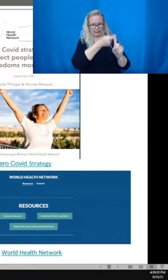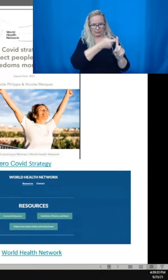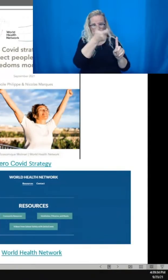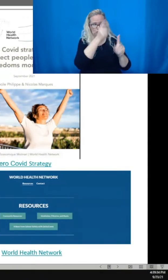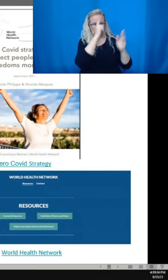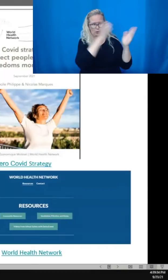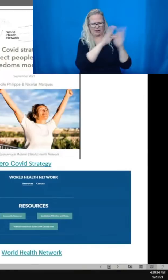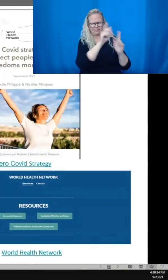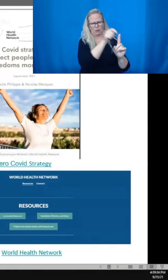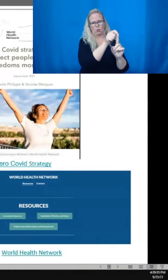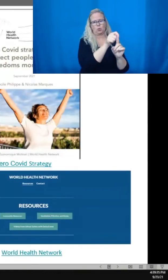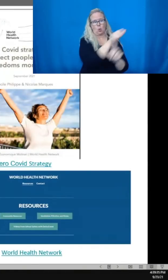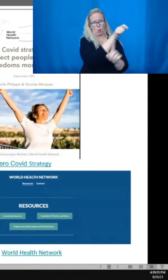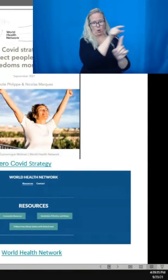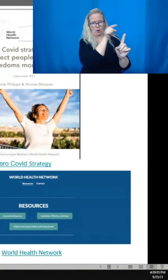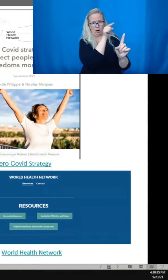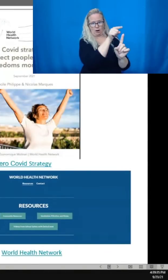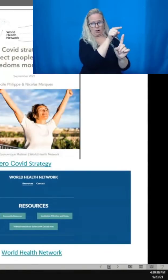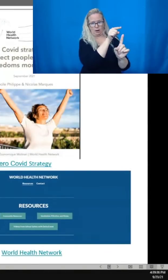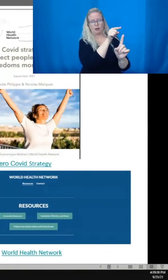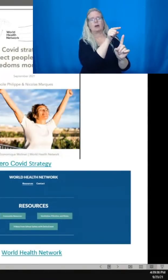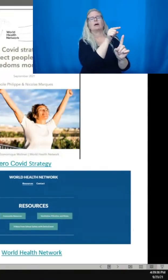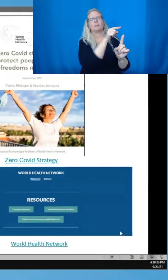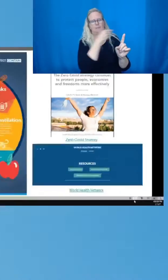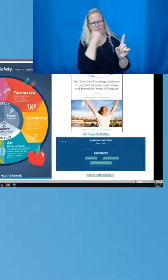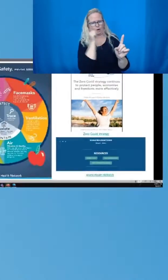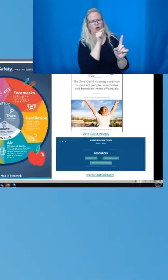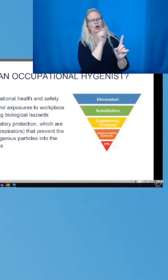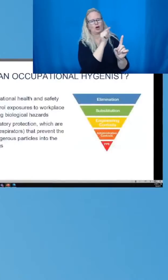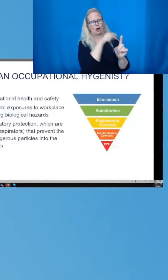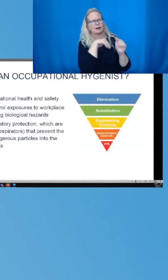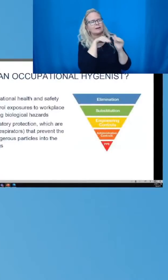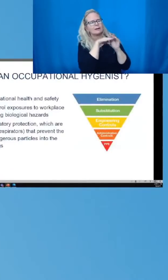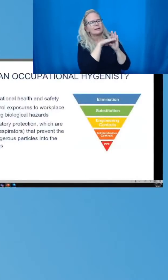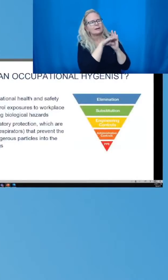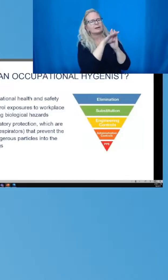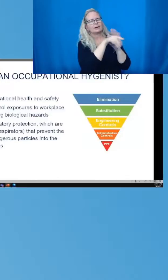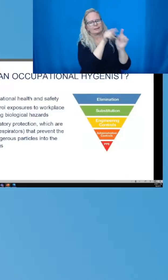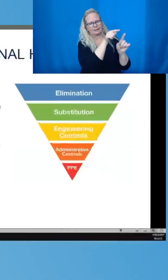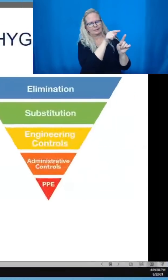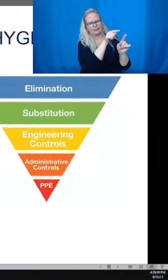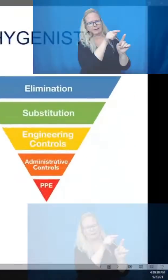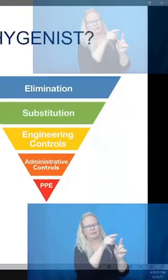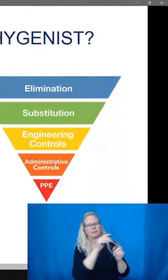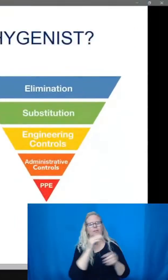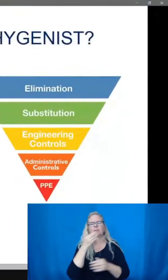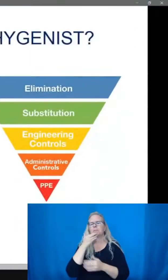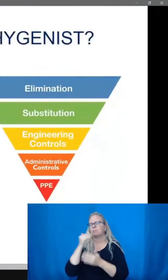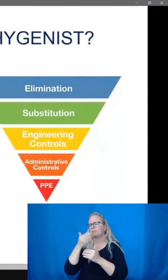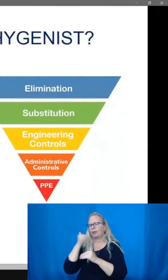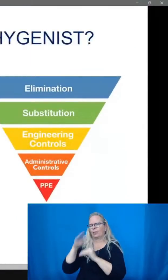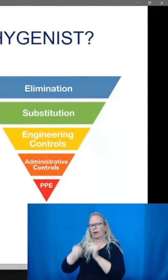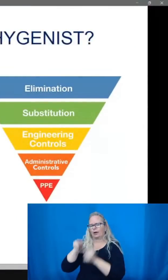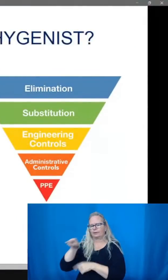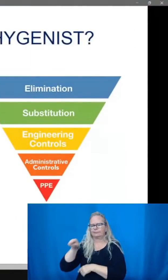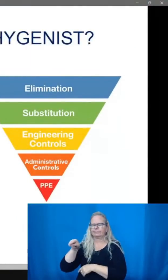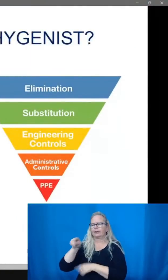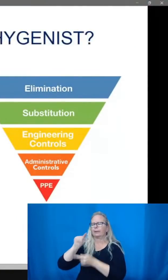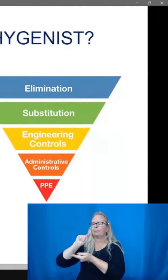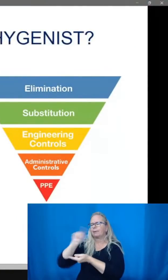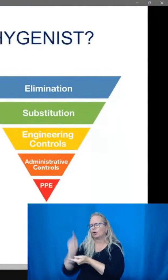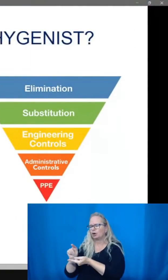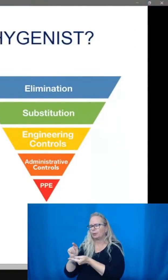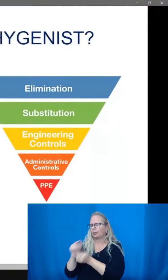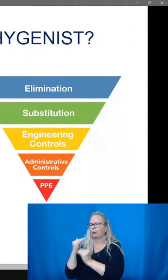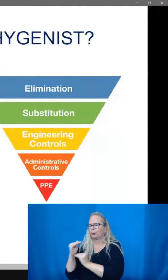links to some resources there. Next slide, please. So an occupational hygienist, as I